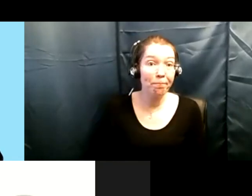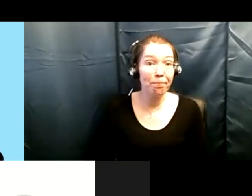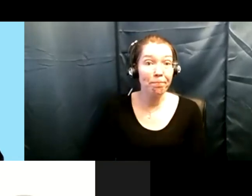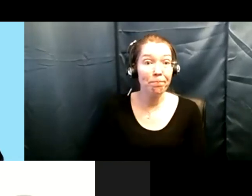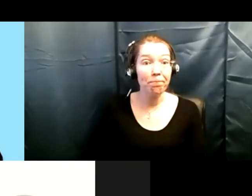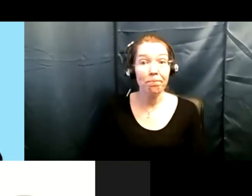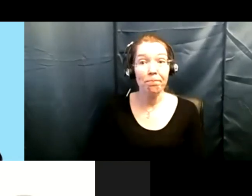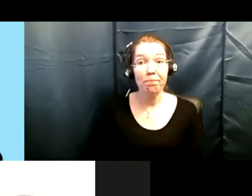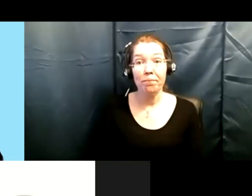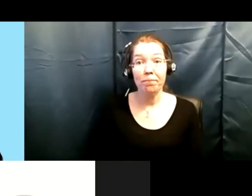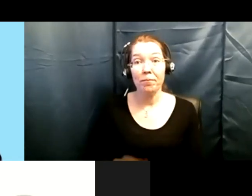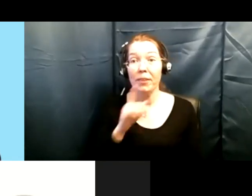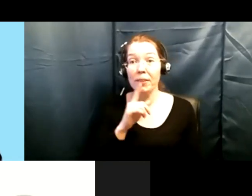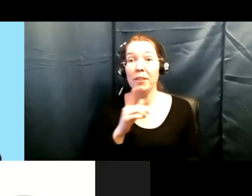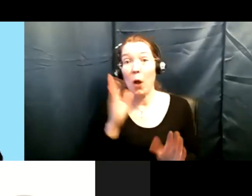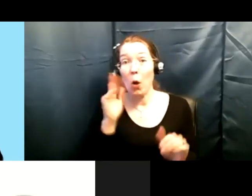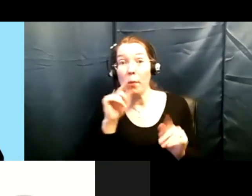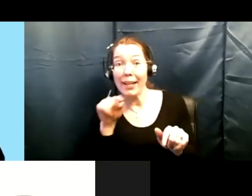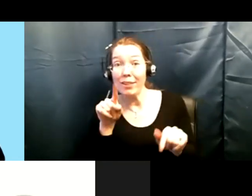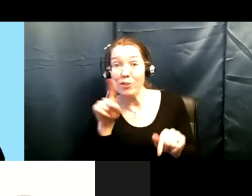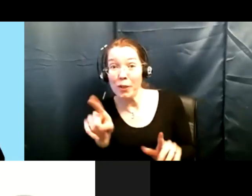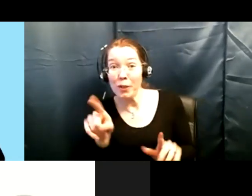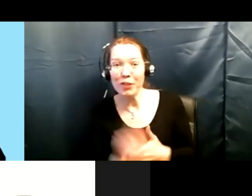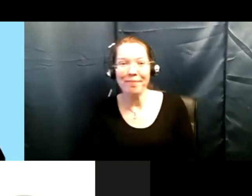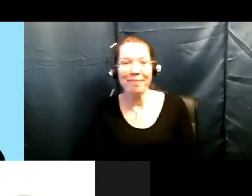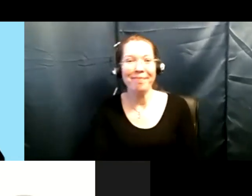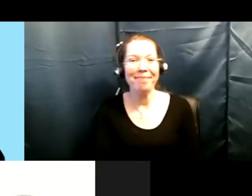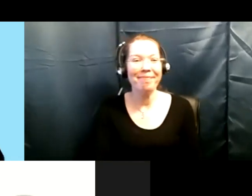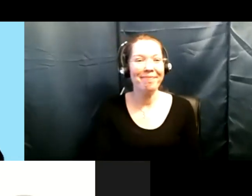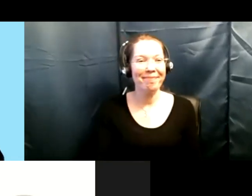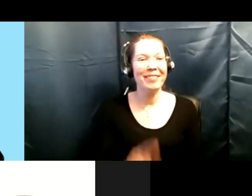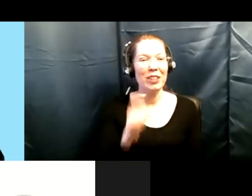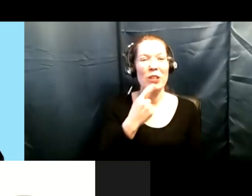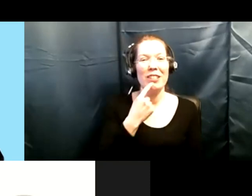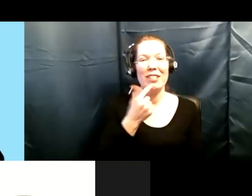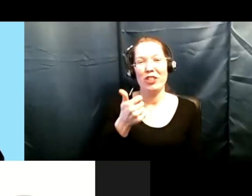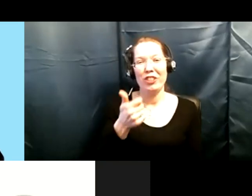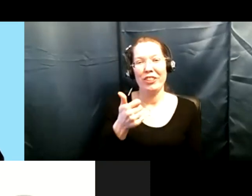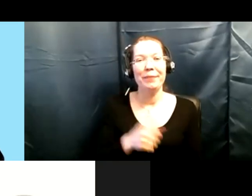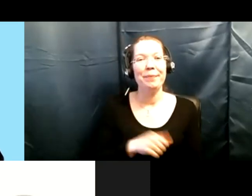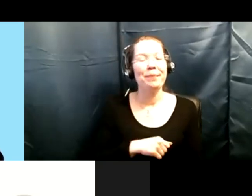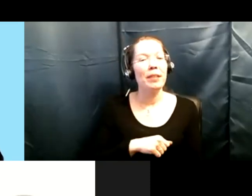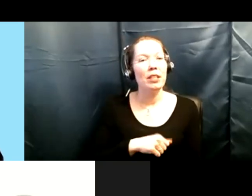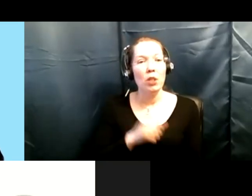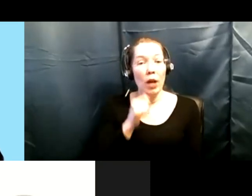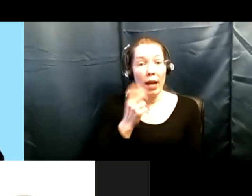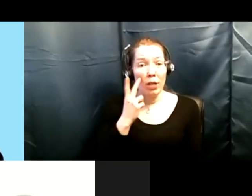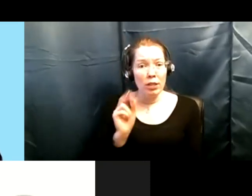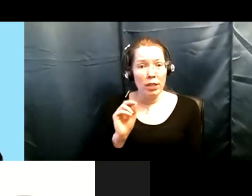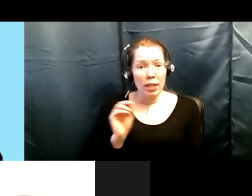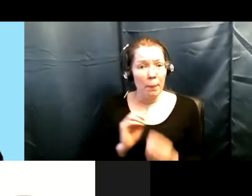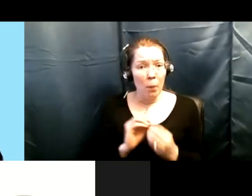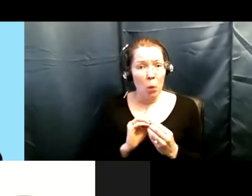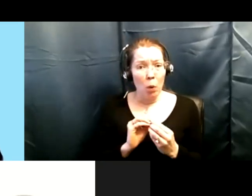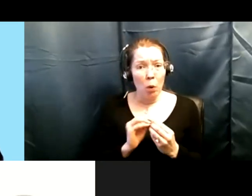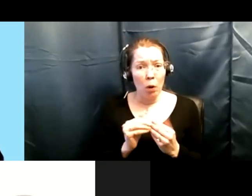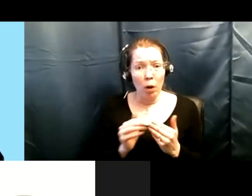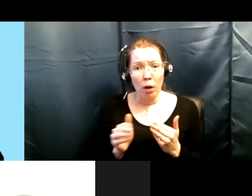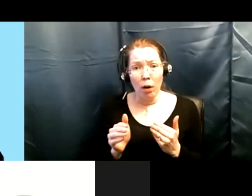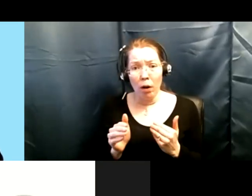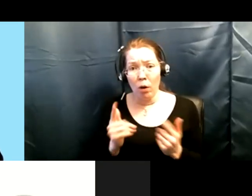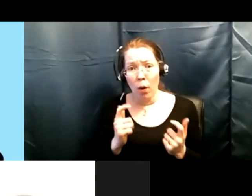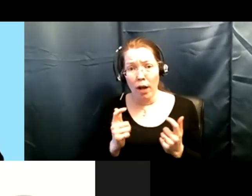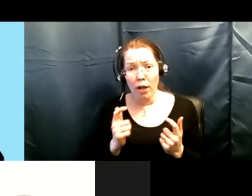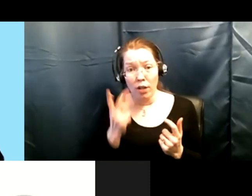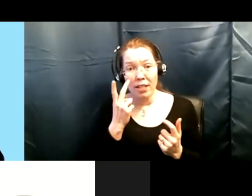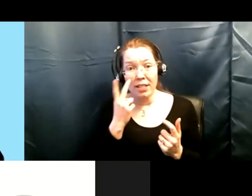Awesome. I hope that answers your question. Good, good. Well, I don't see any more questions. I see